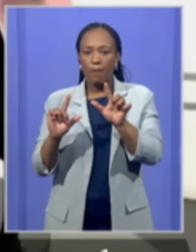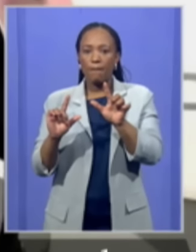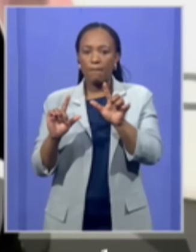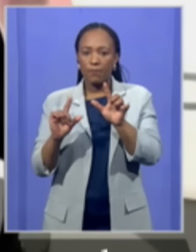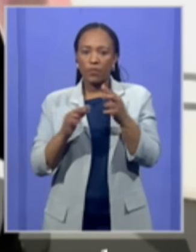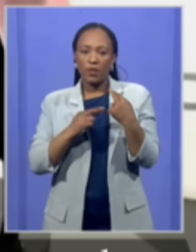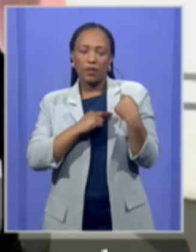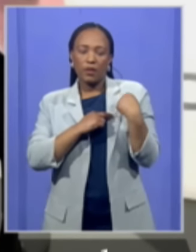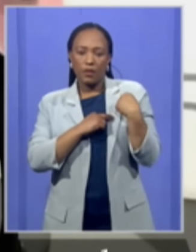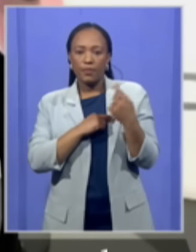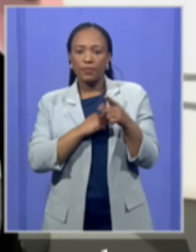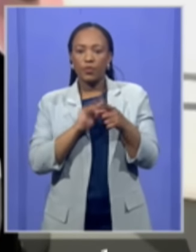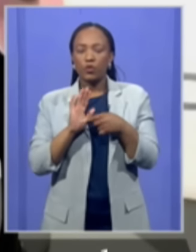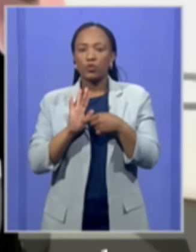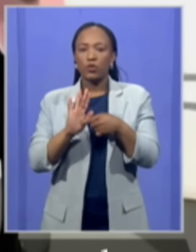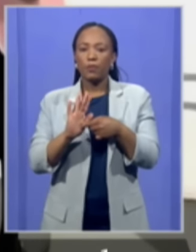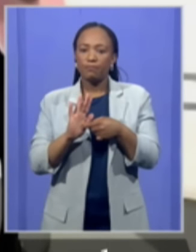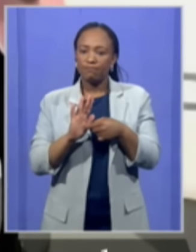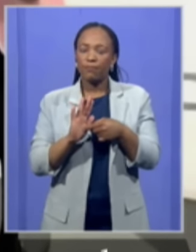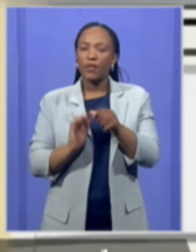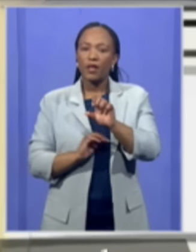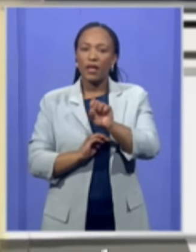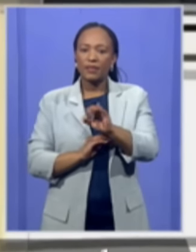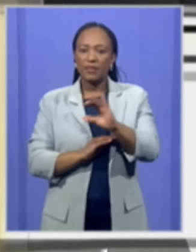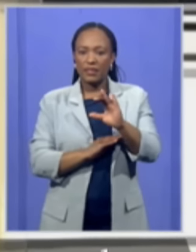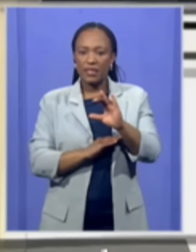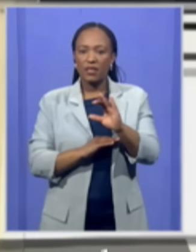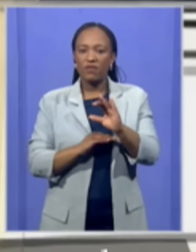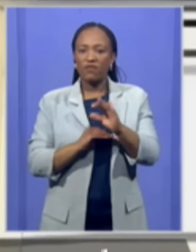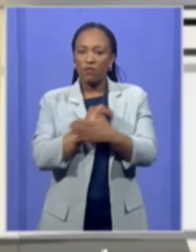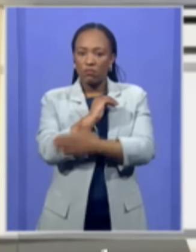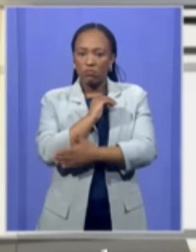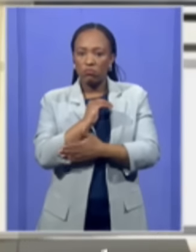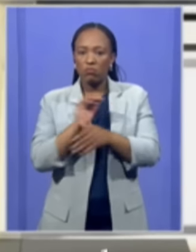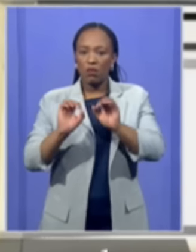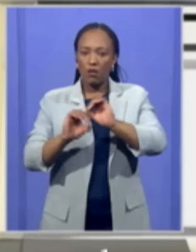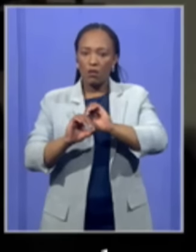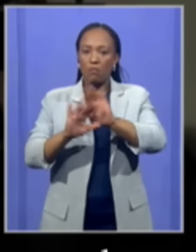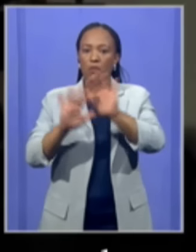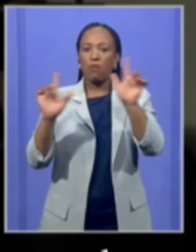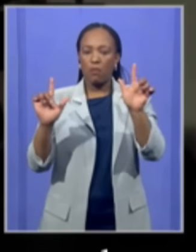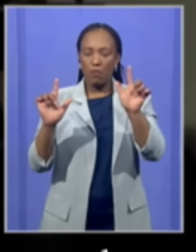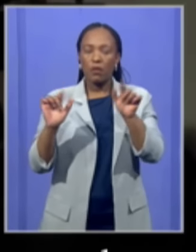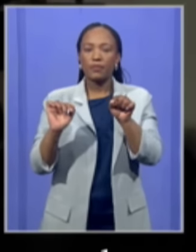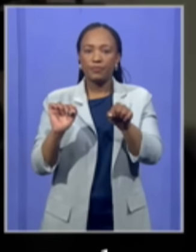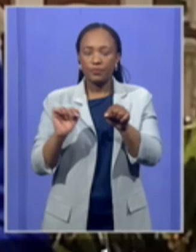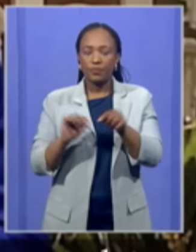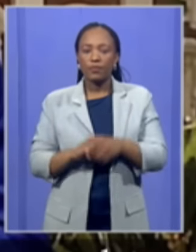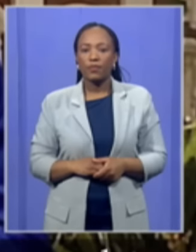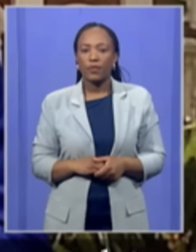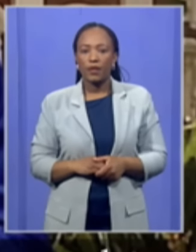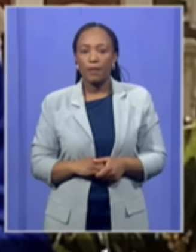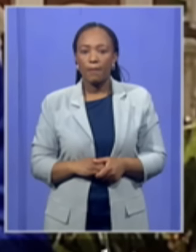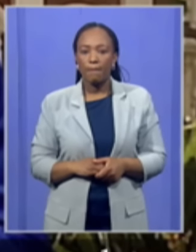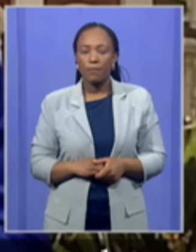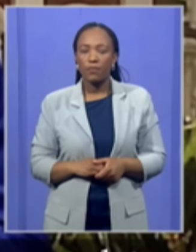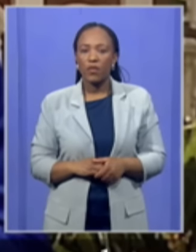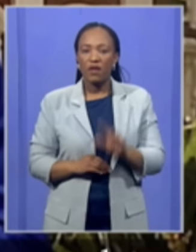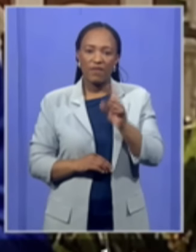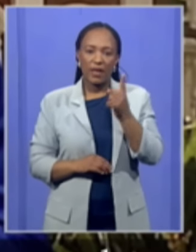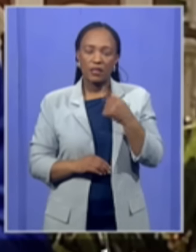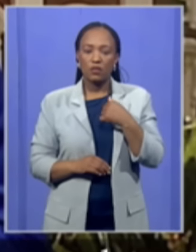ho netefatsa hore lekgotla la kgaso ya setjhaba ha letswe motjheng wa se lebeletsweng ho lona. The first thing is that we're hoping that